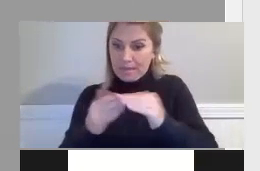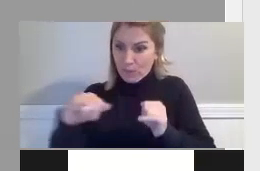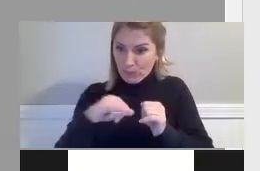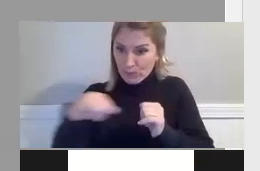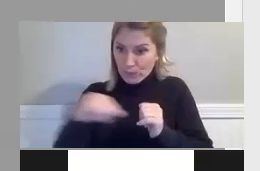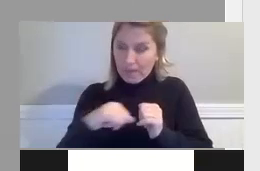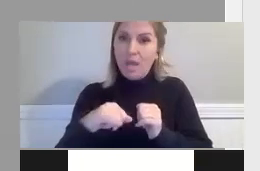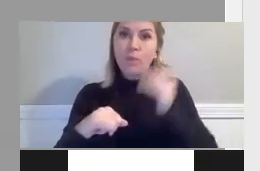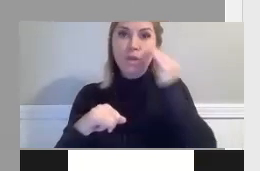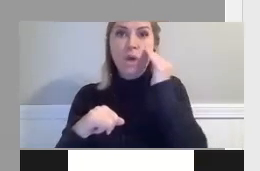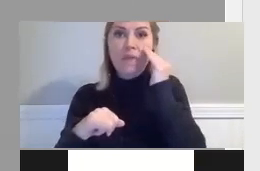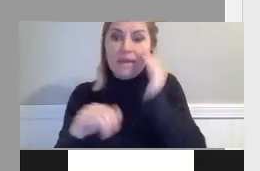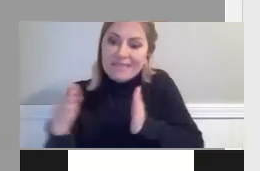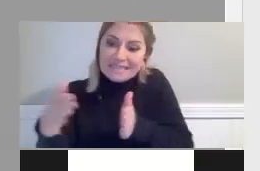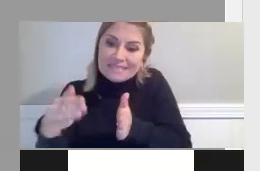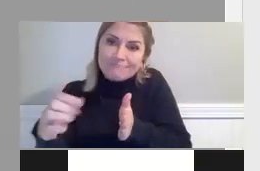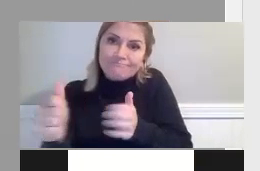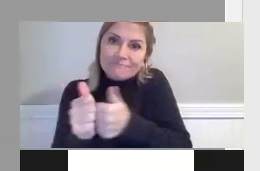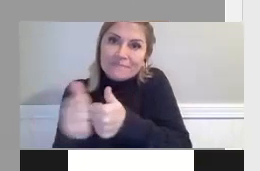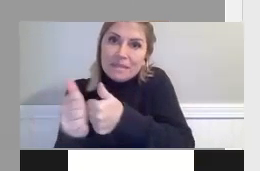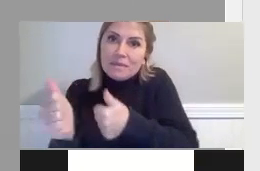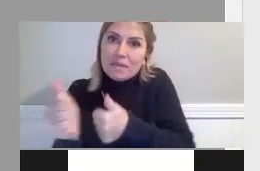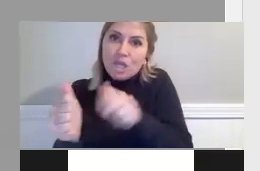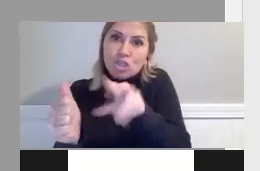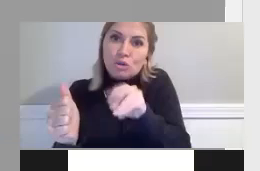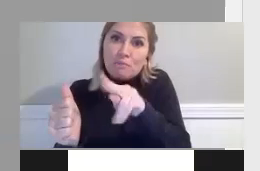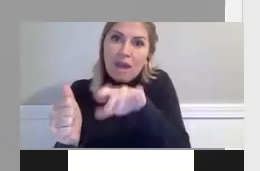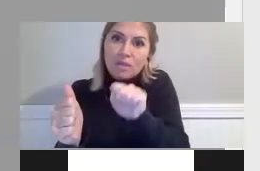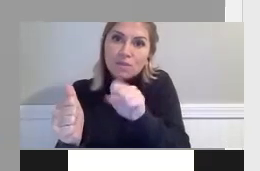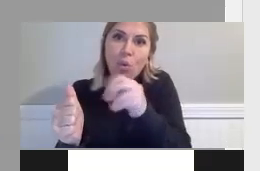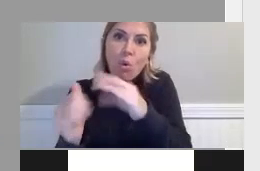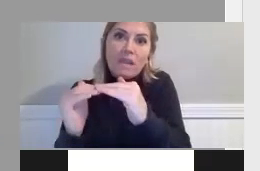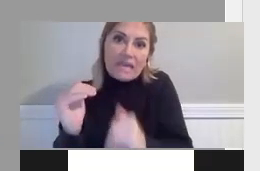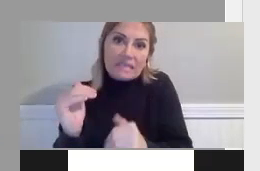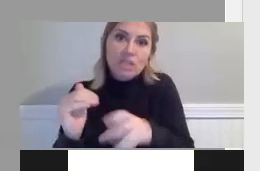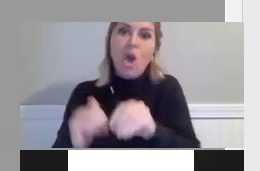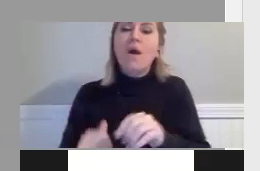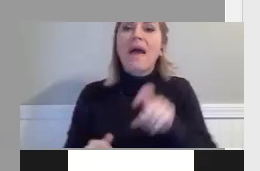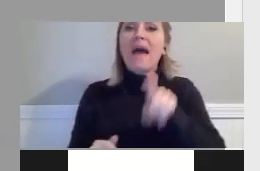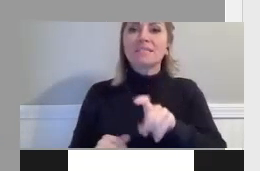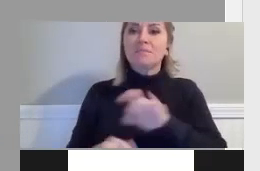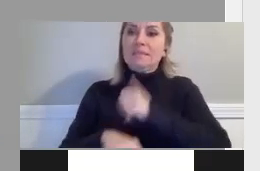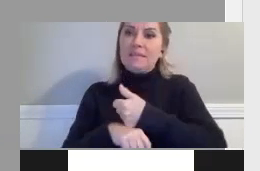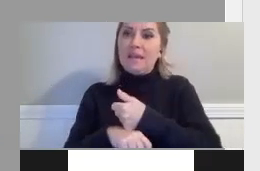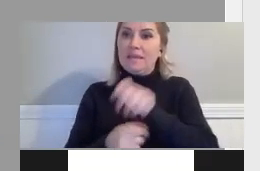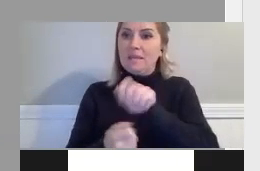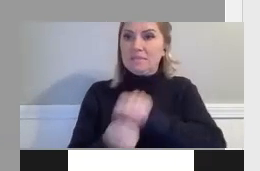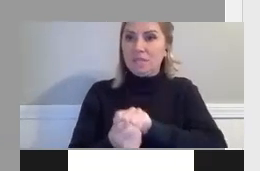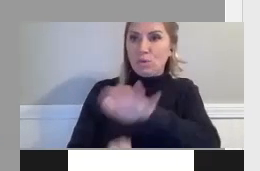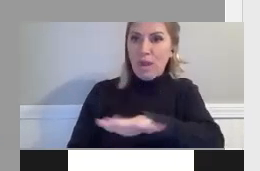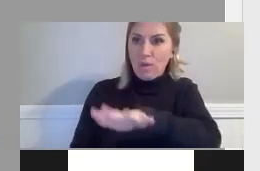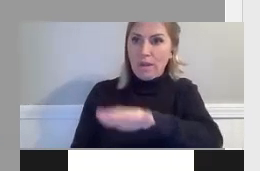miles from each other. So what we want is for each town X, they have to be placed in a particular set SX,